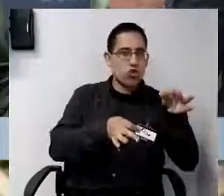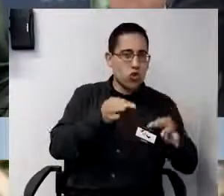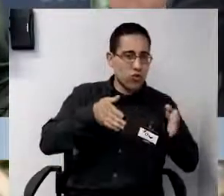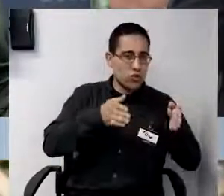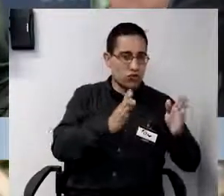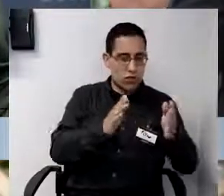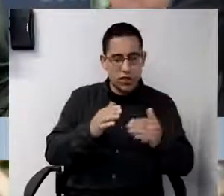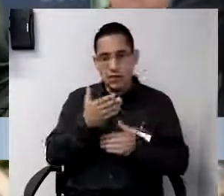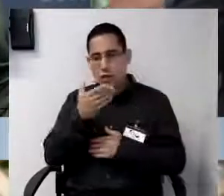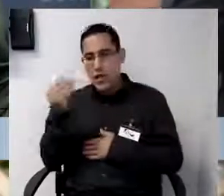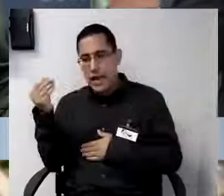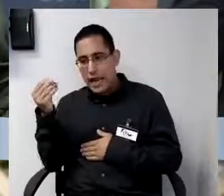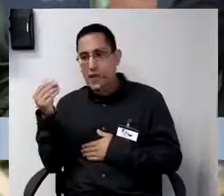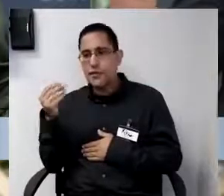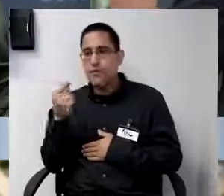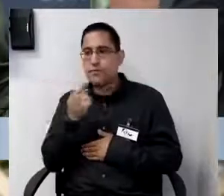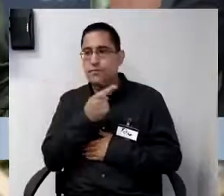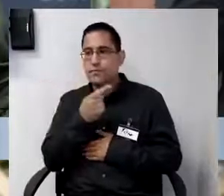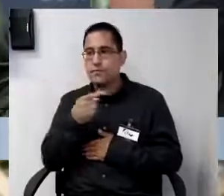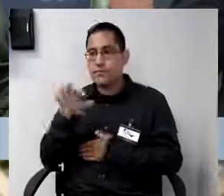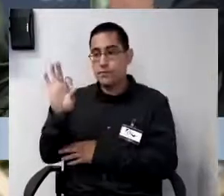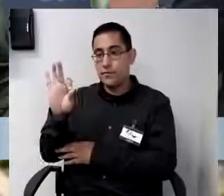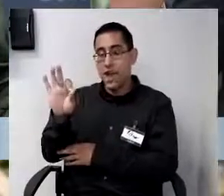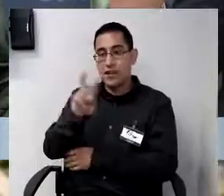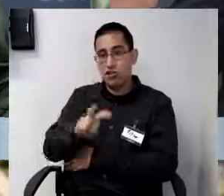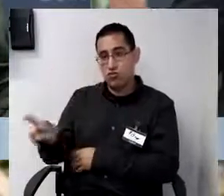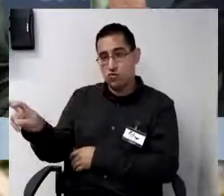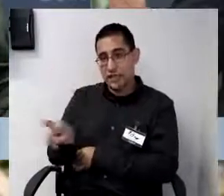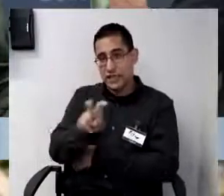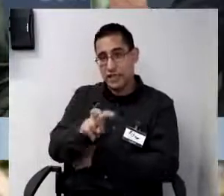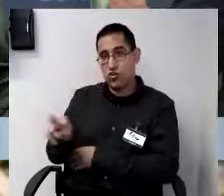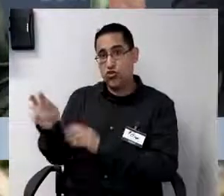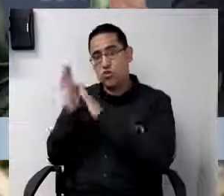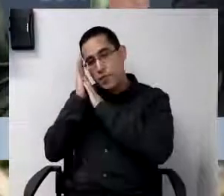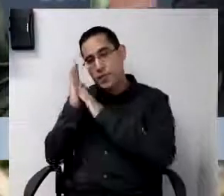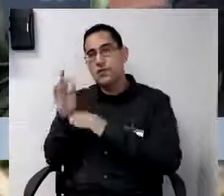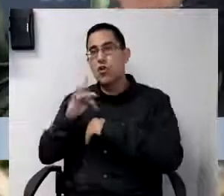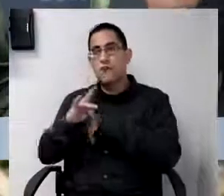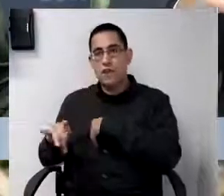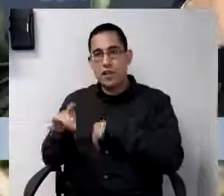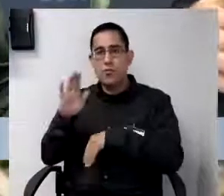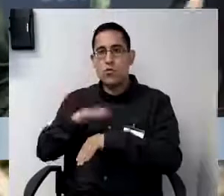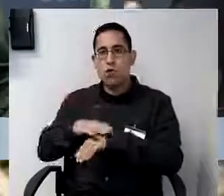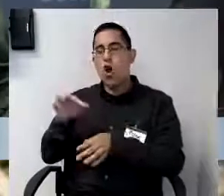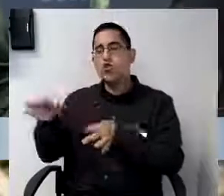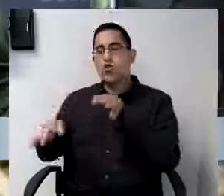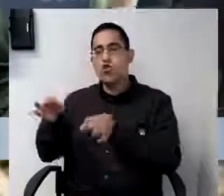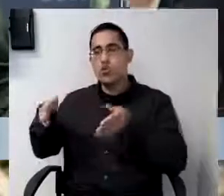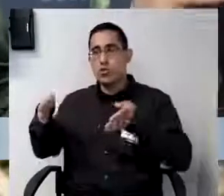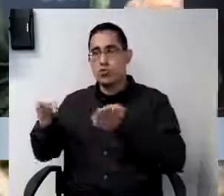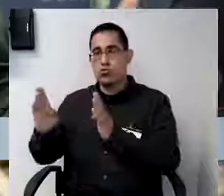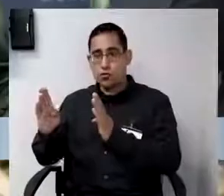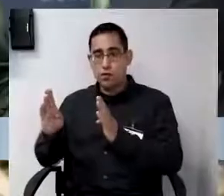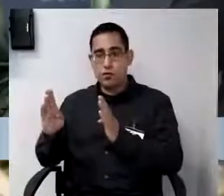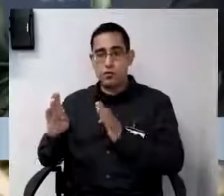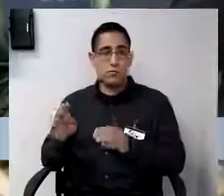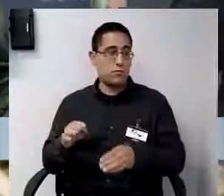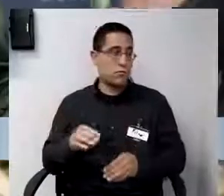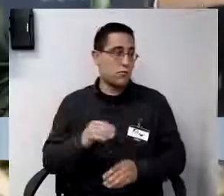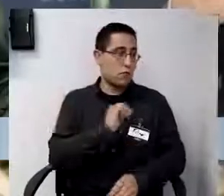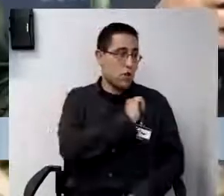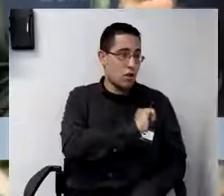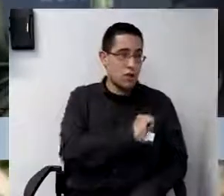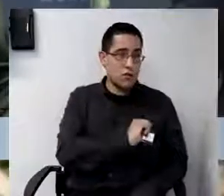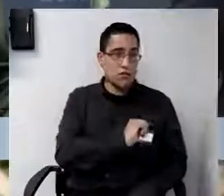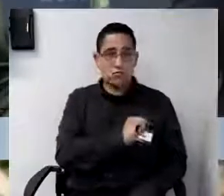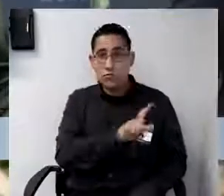empty transitional care beds or skilled beds on Court Street. So if you include all of those, I mean,